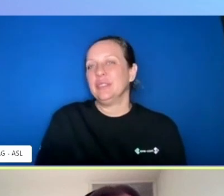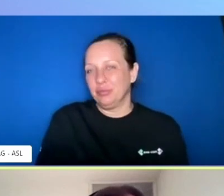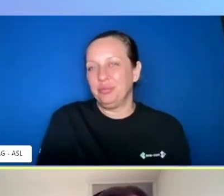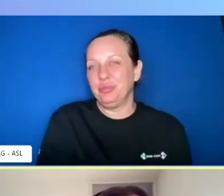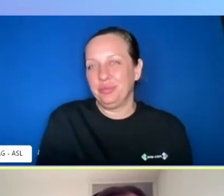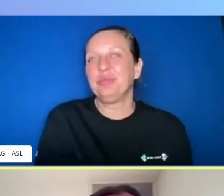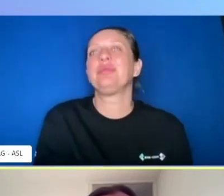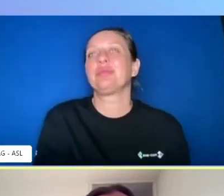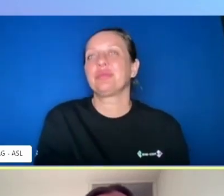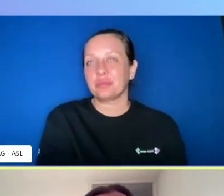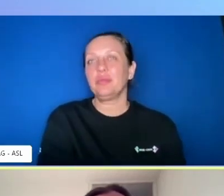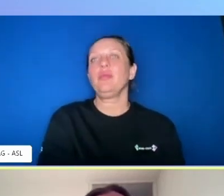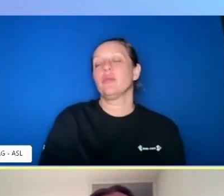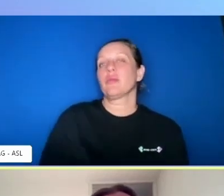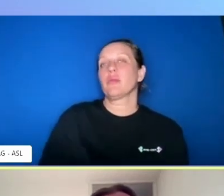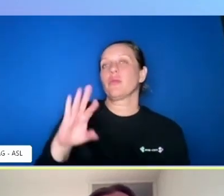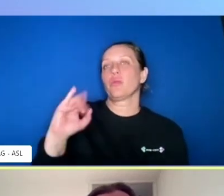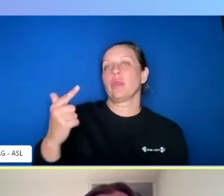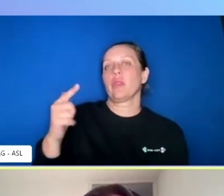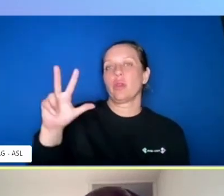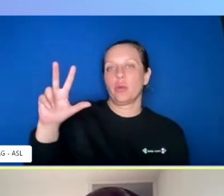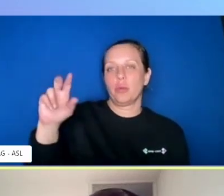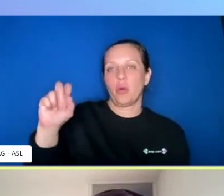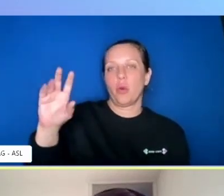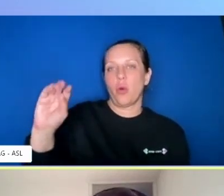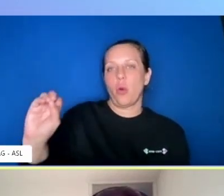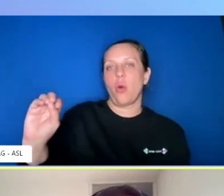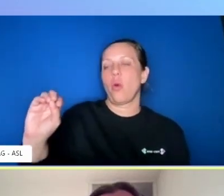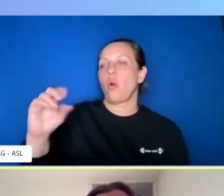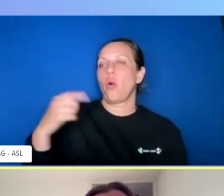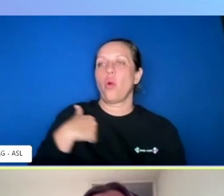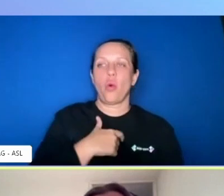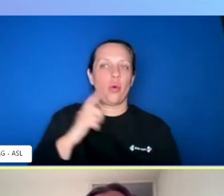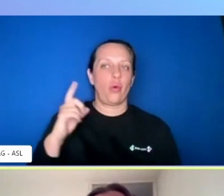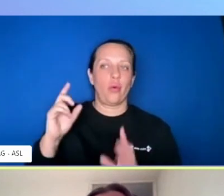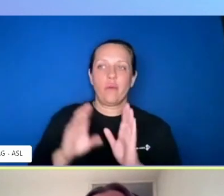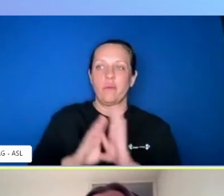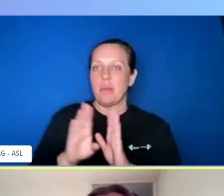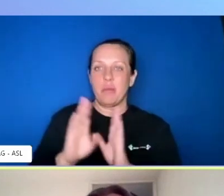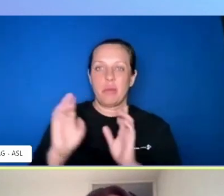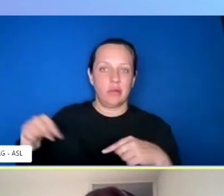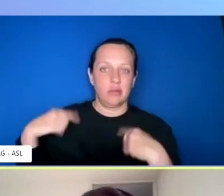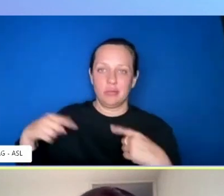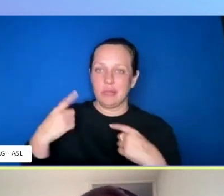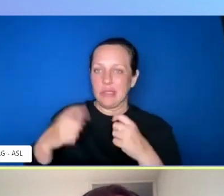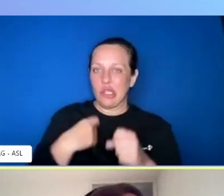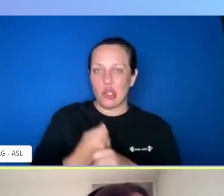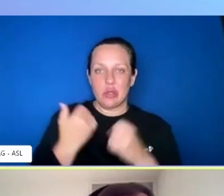WCAG version 3.0 has been in development for a number of years now, and there's